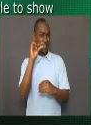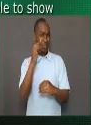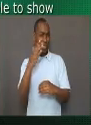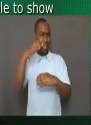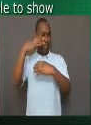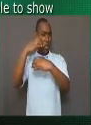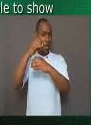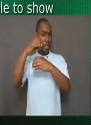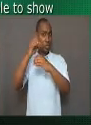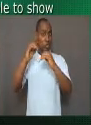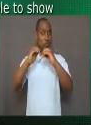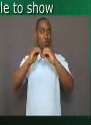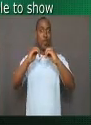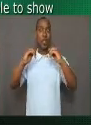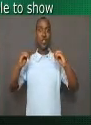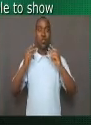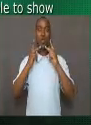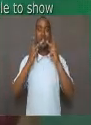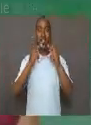microscope is able to show.